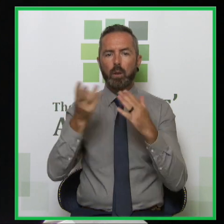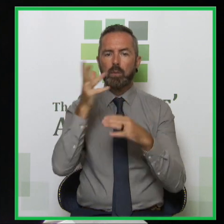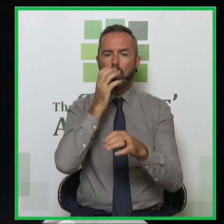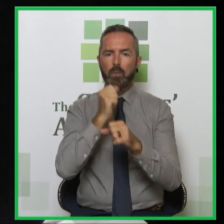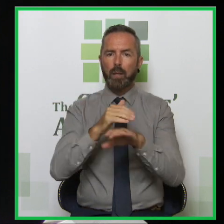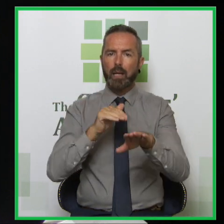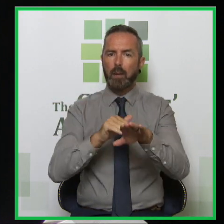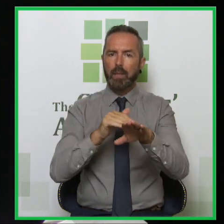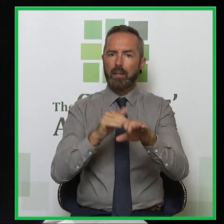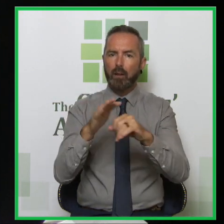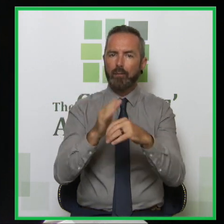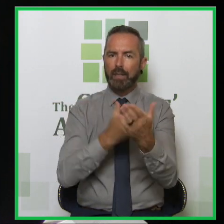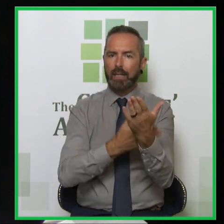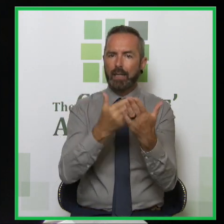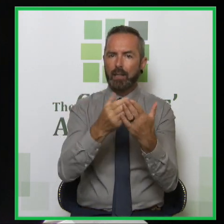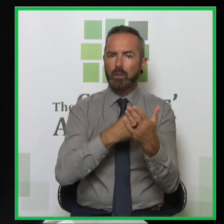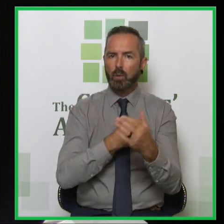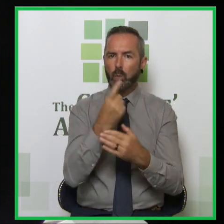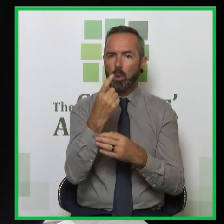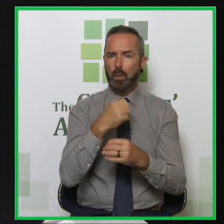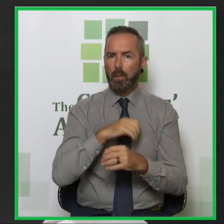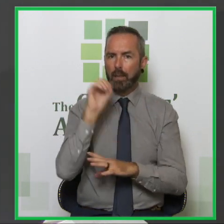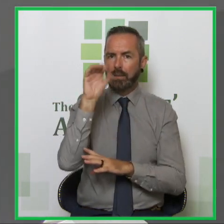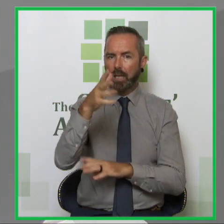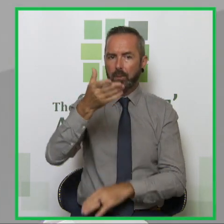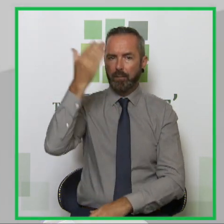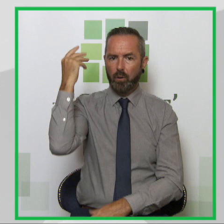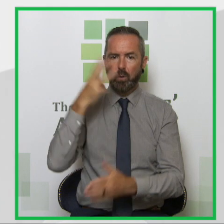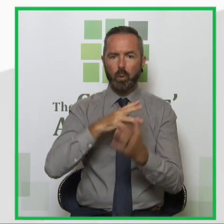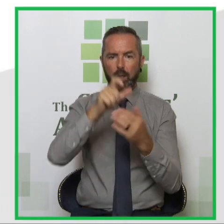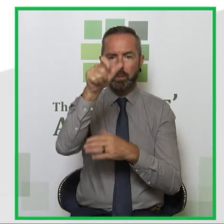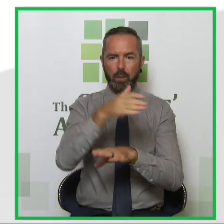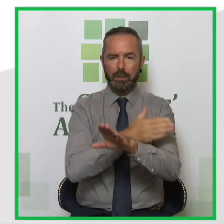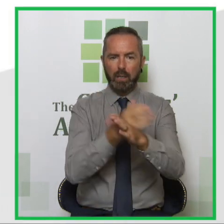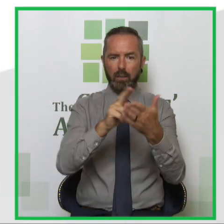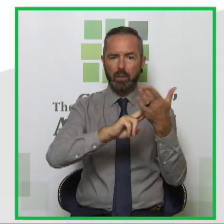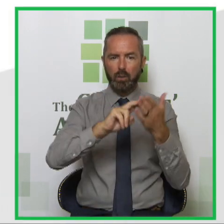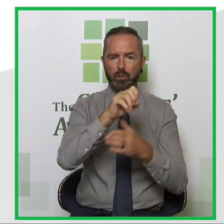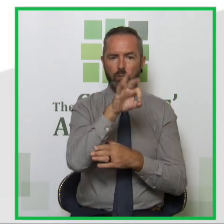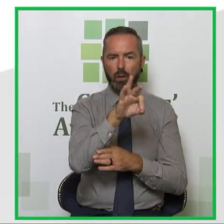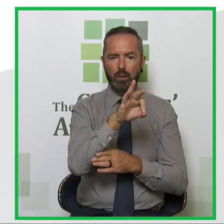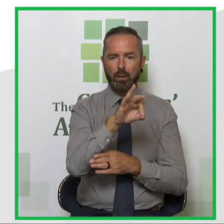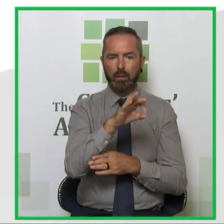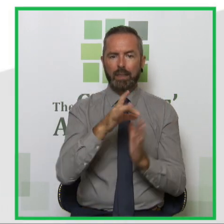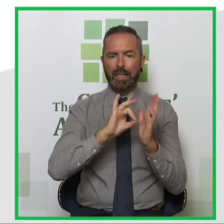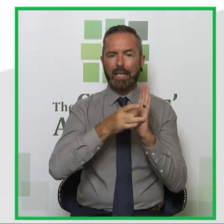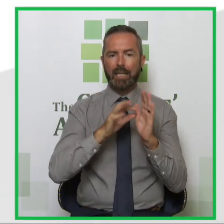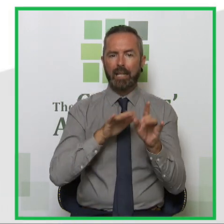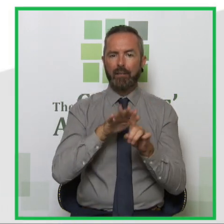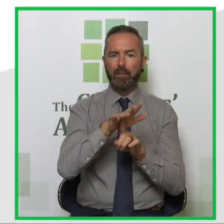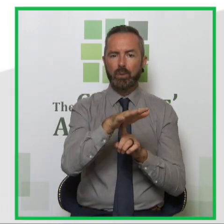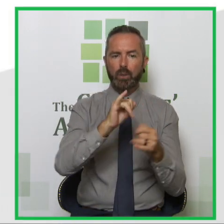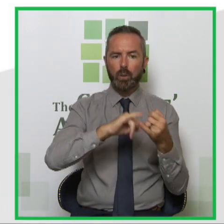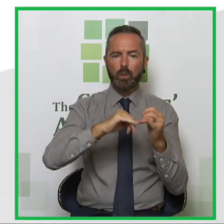implications of drug legalisation to one of my earlier slides. When someone starts using drug, the key influencer is their